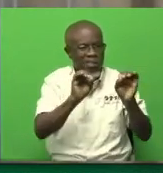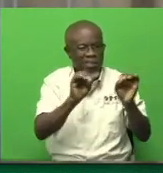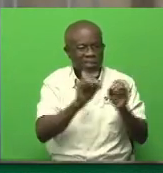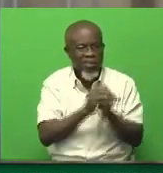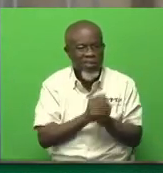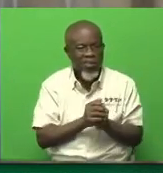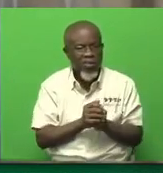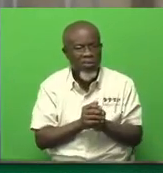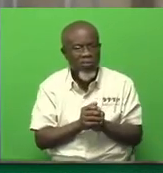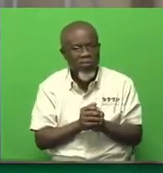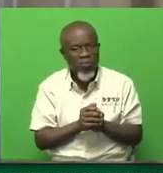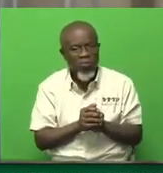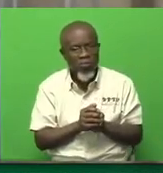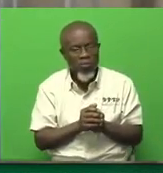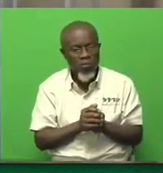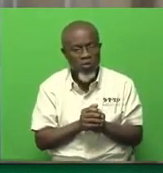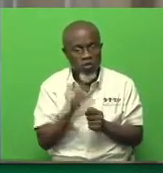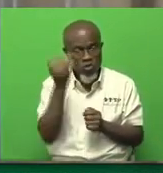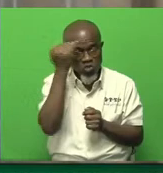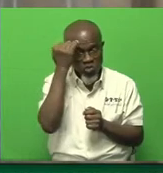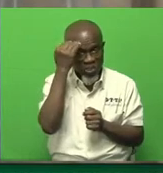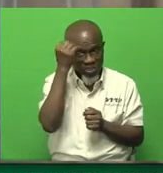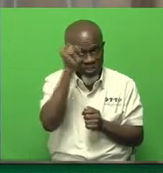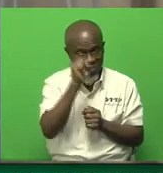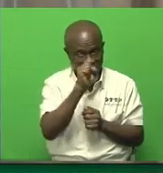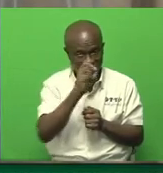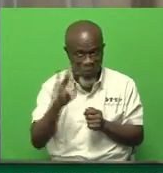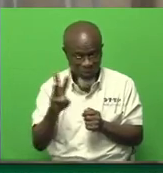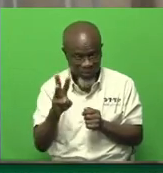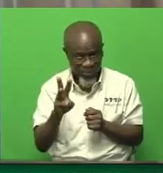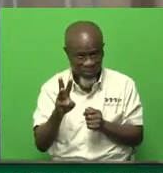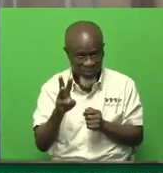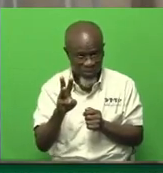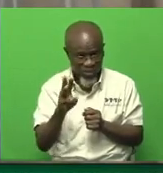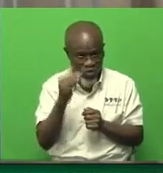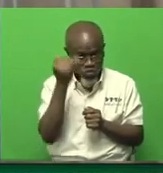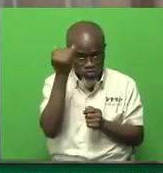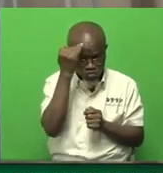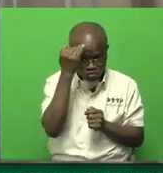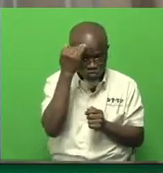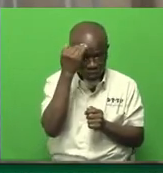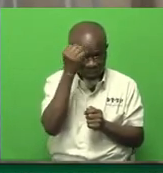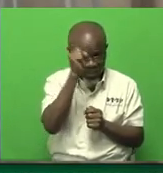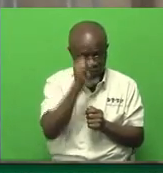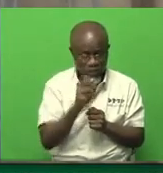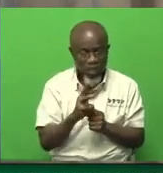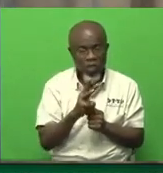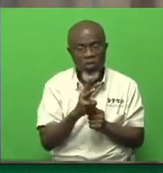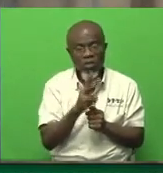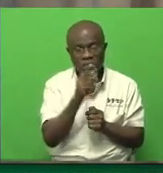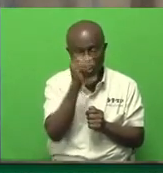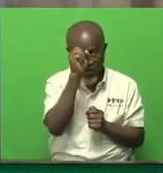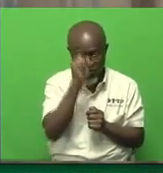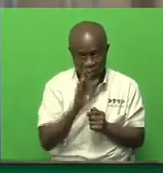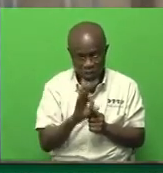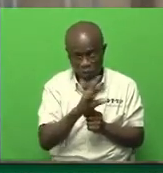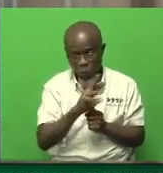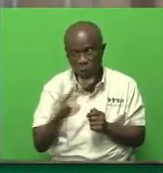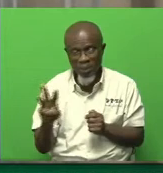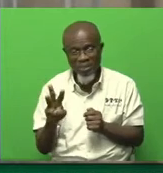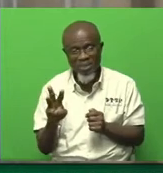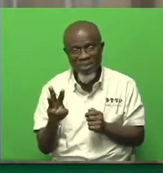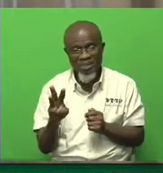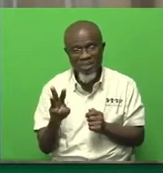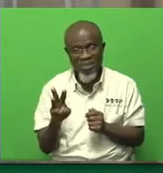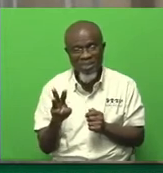kilometers do you know that San Fernando West do you know that San Fernando West do you